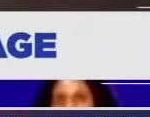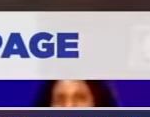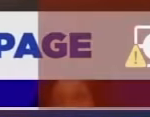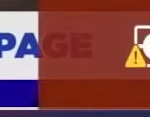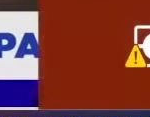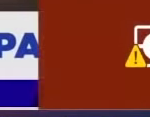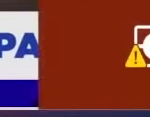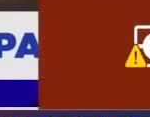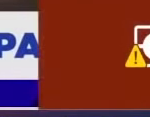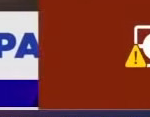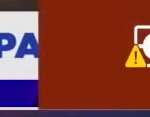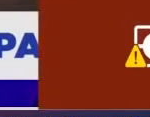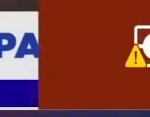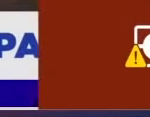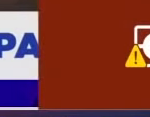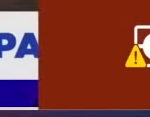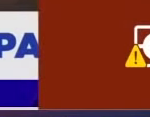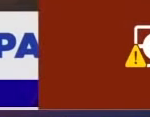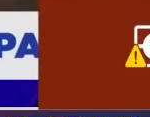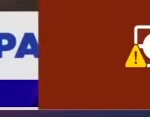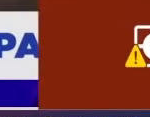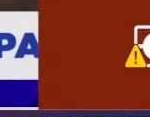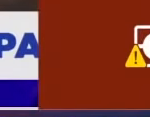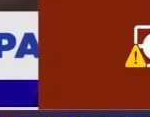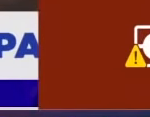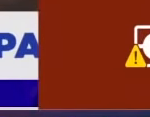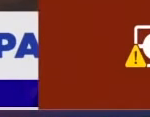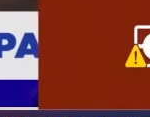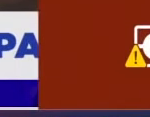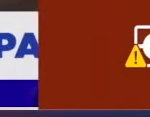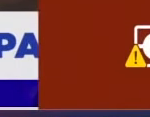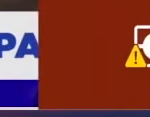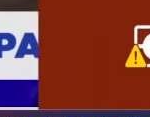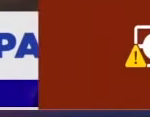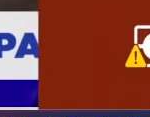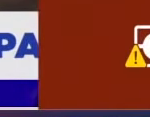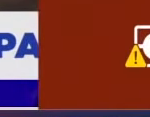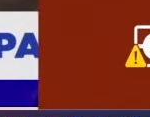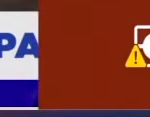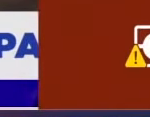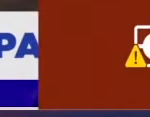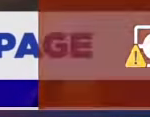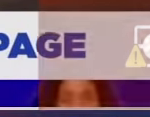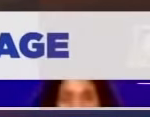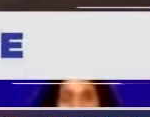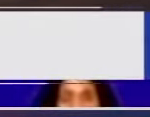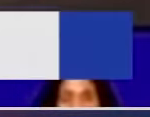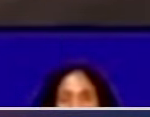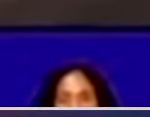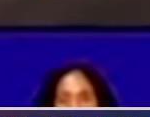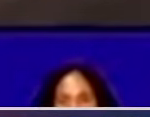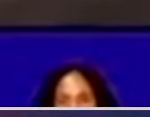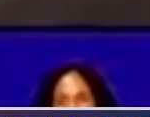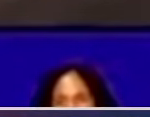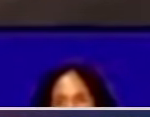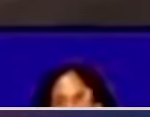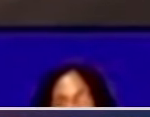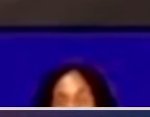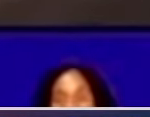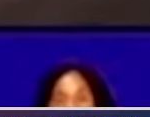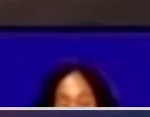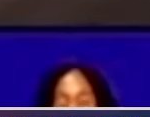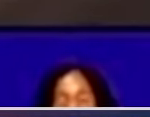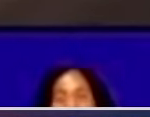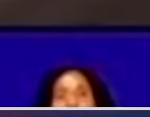that she's not suitable for the job. But there she is, still your Minister of Social Development. It seems like